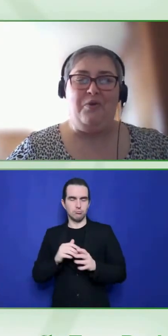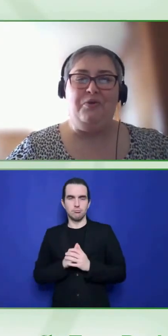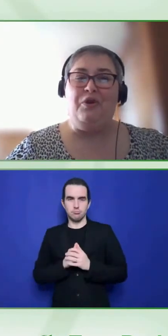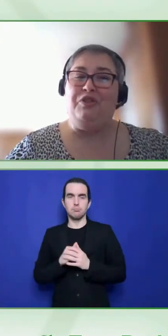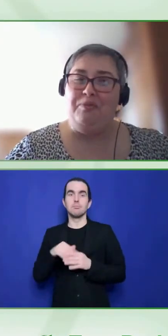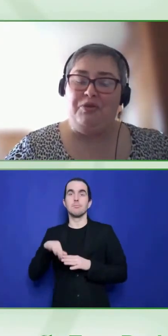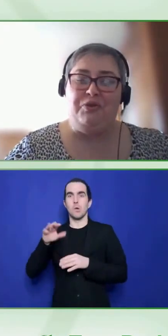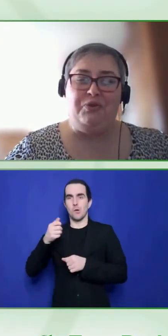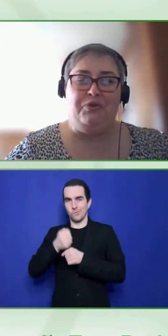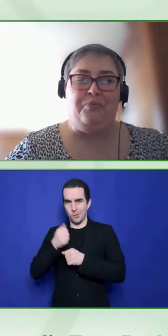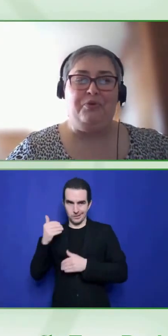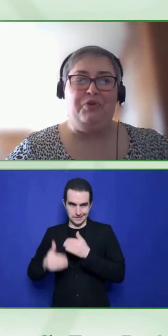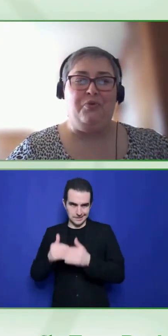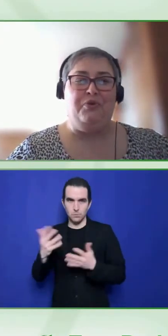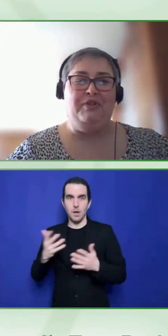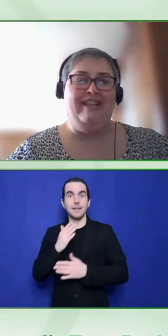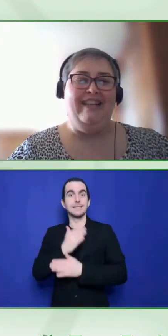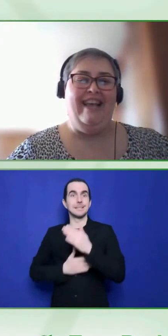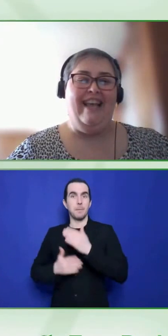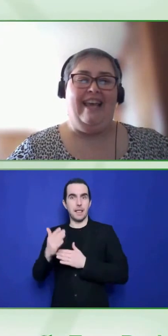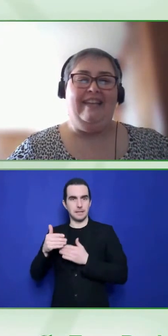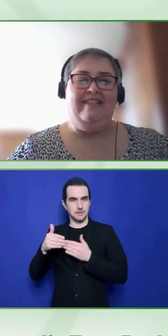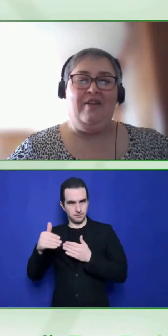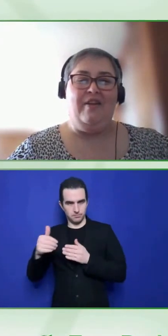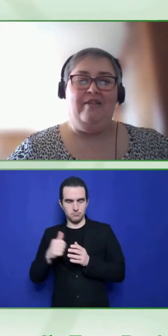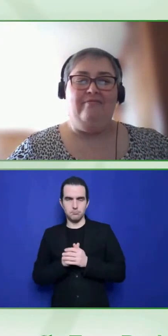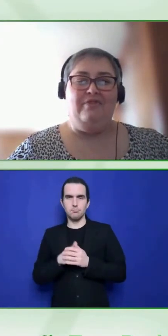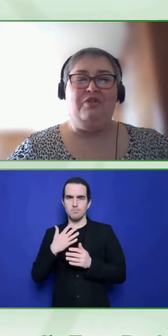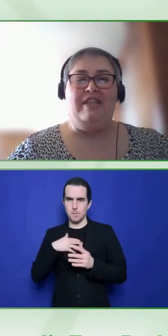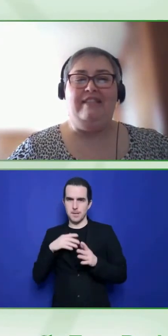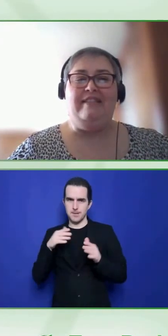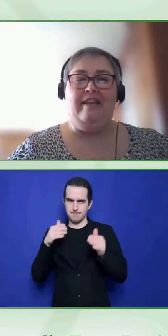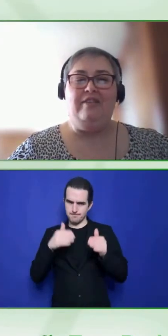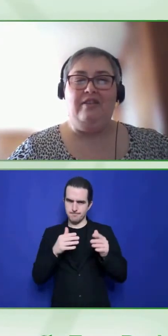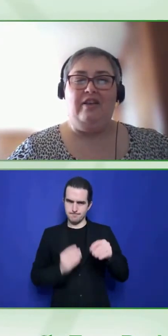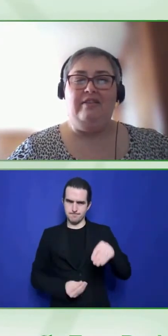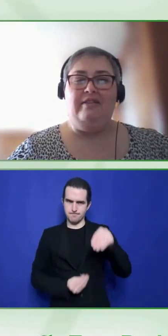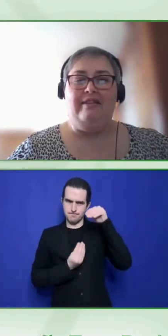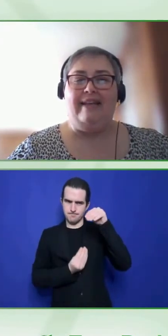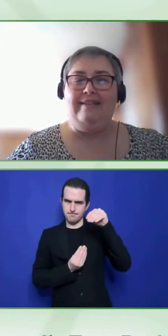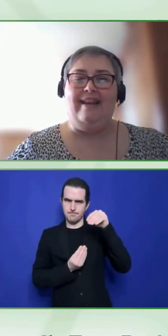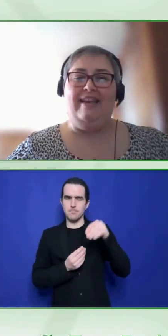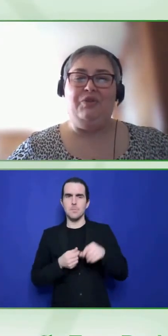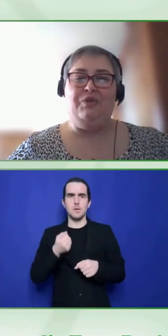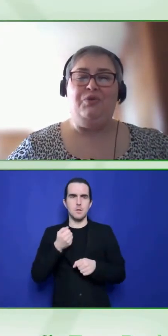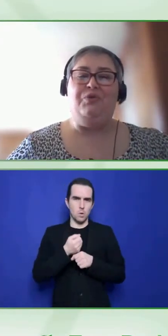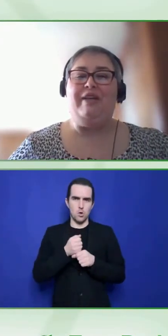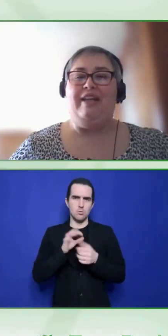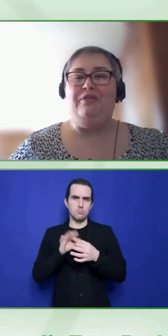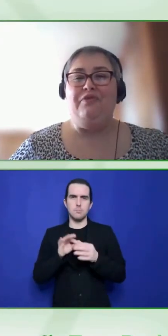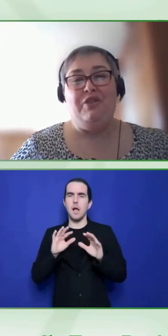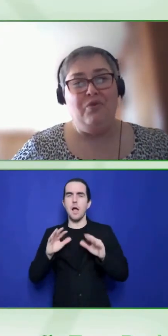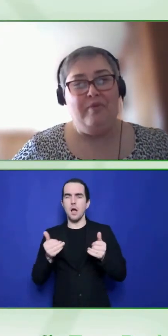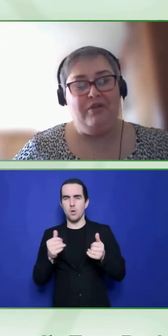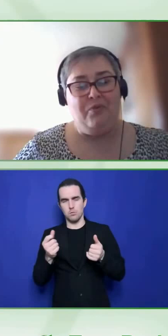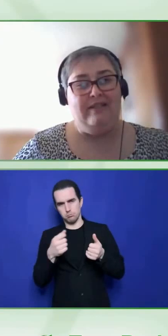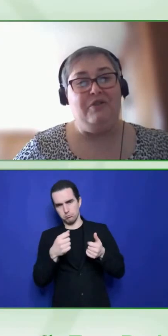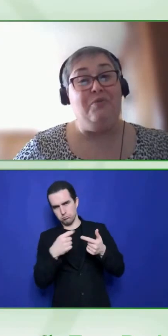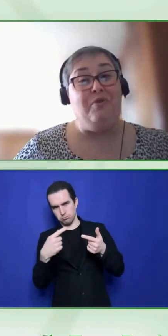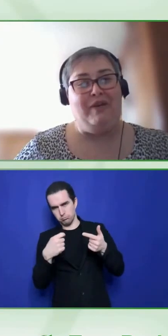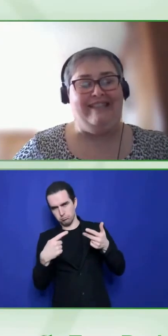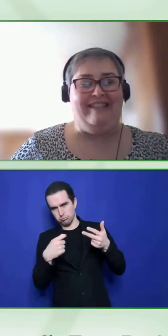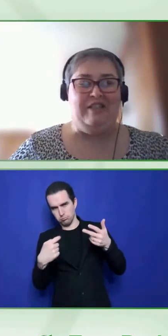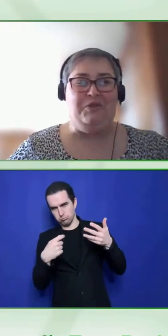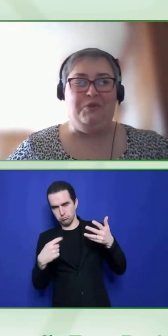this could continue to support your work. And don't hesitate Geraldine. in the next slide to look at the video about what